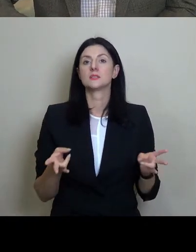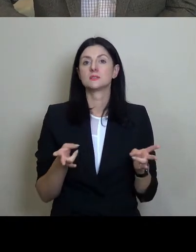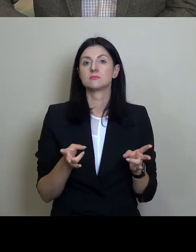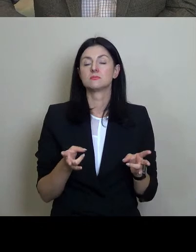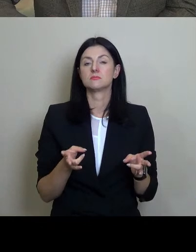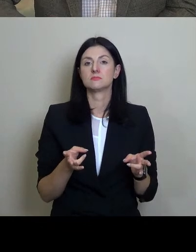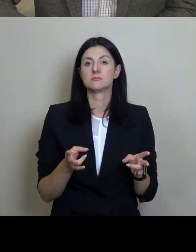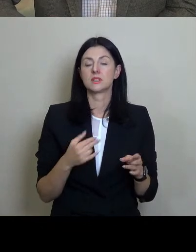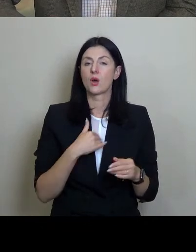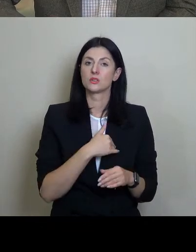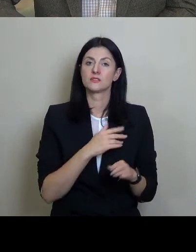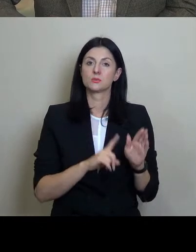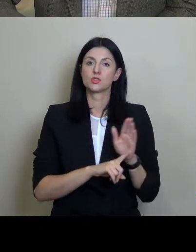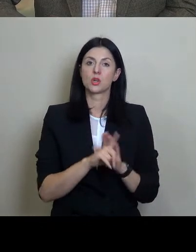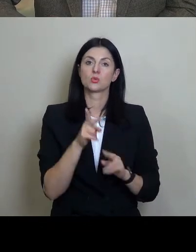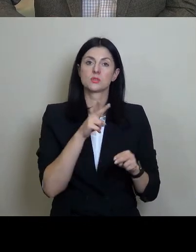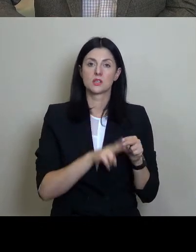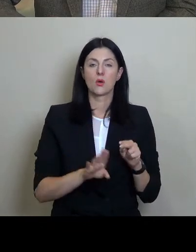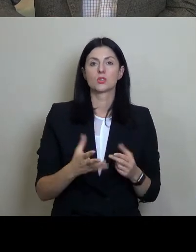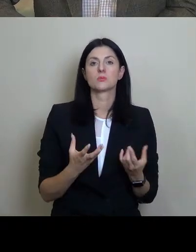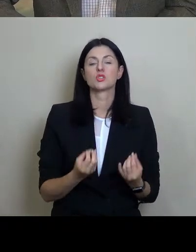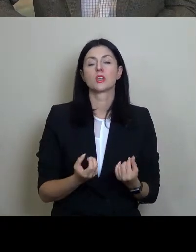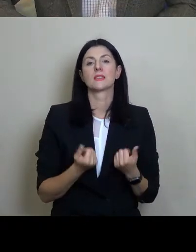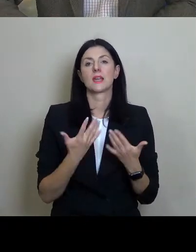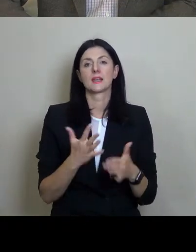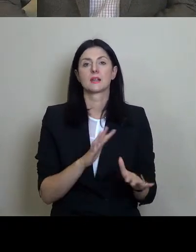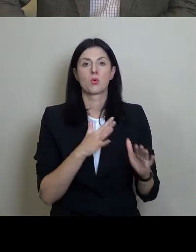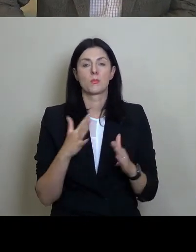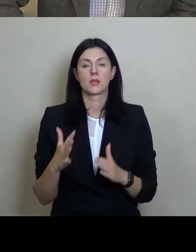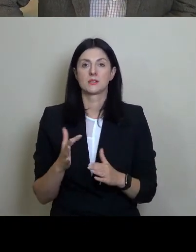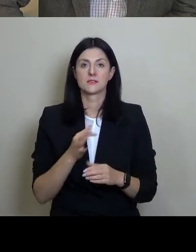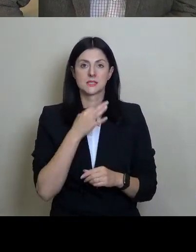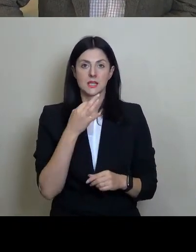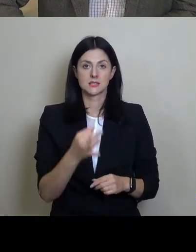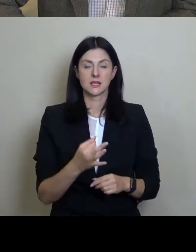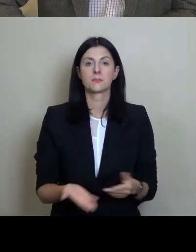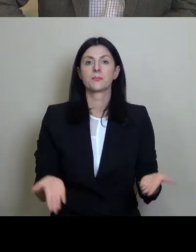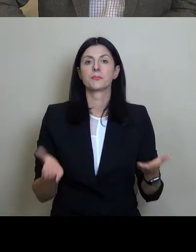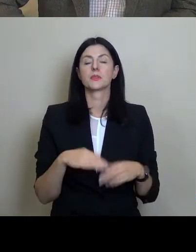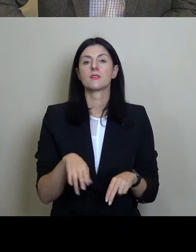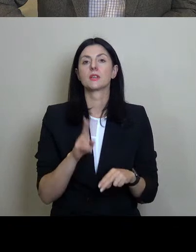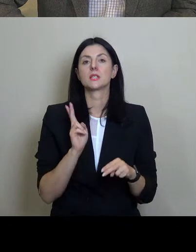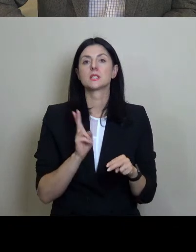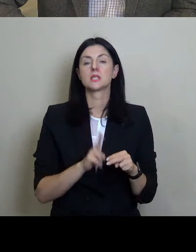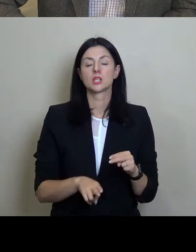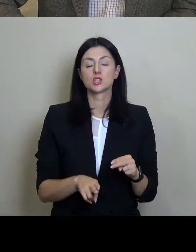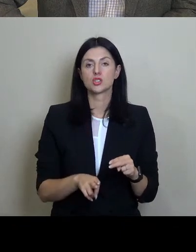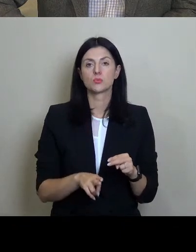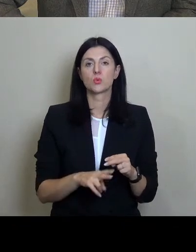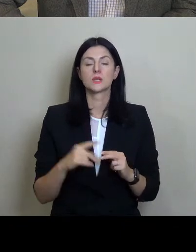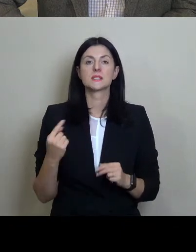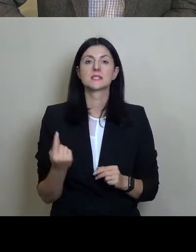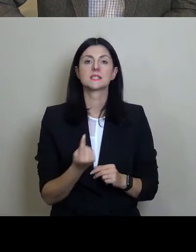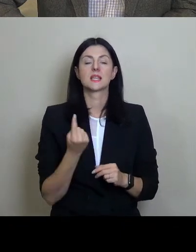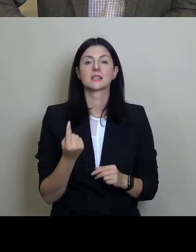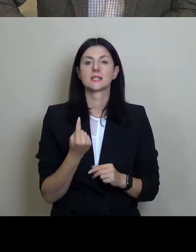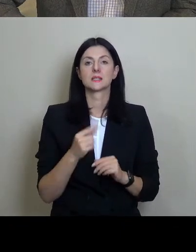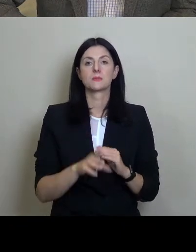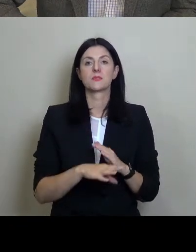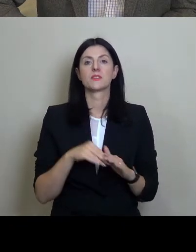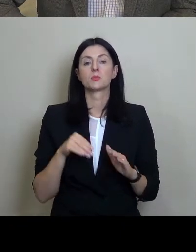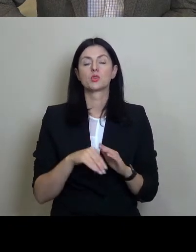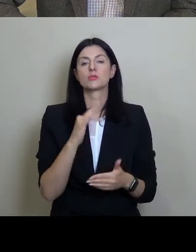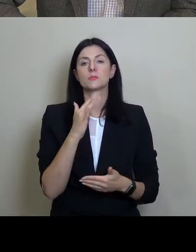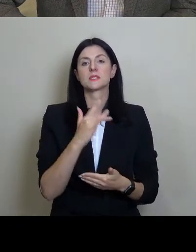law course in Kyiv-Mohyla Academy. And I would like to complete my presentation first. Let us complete the